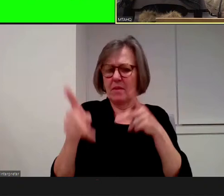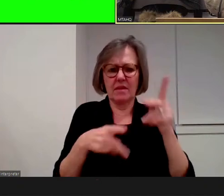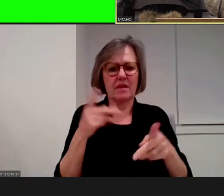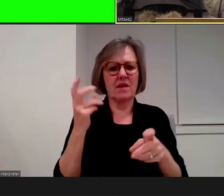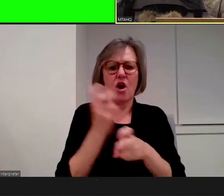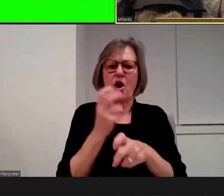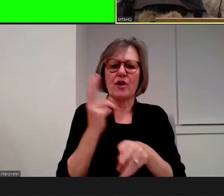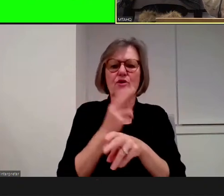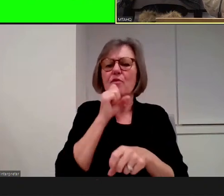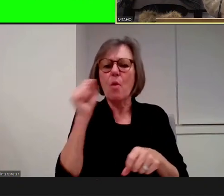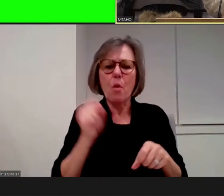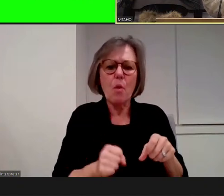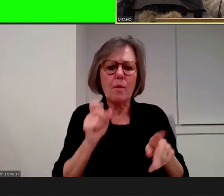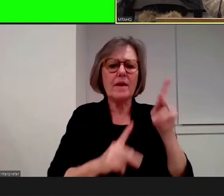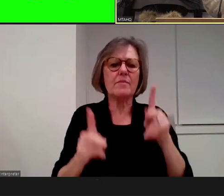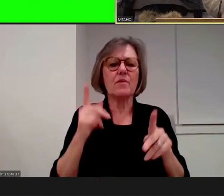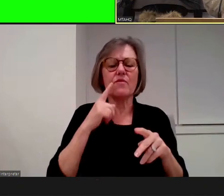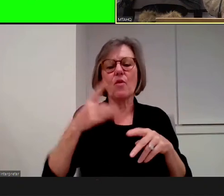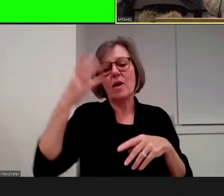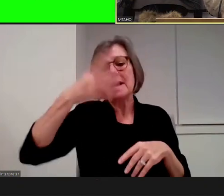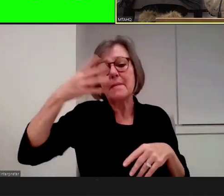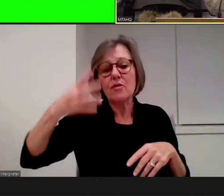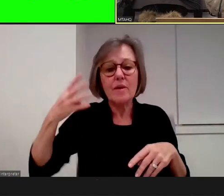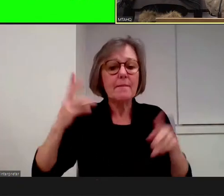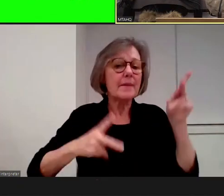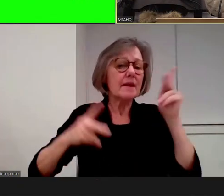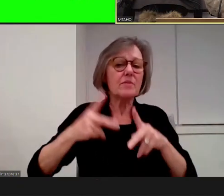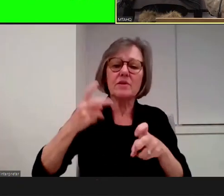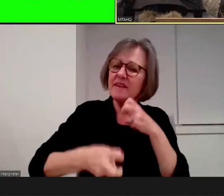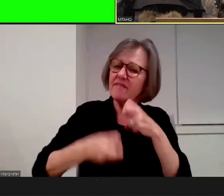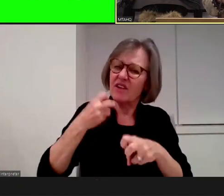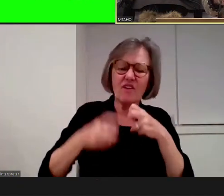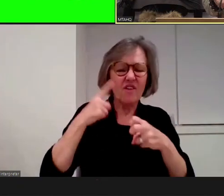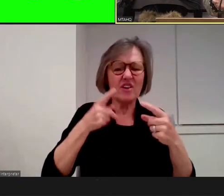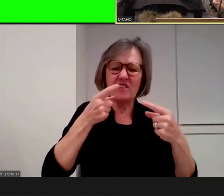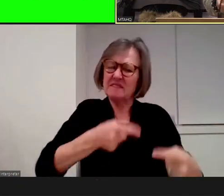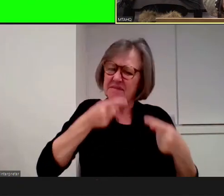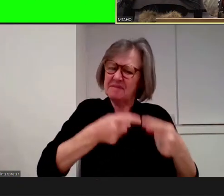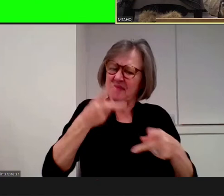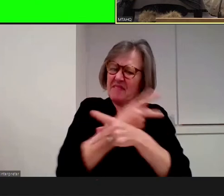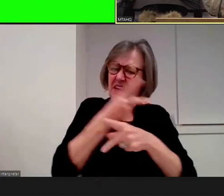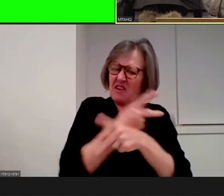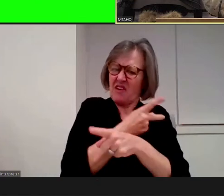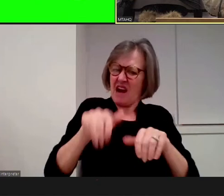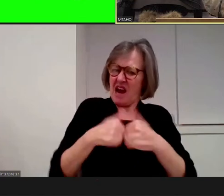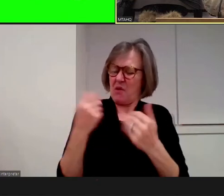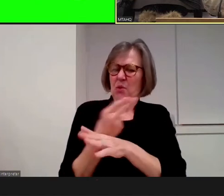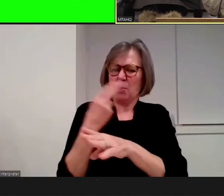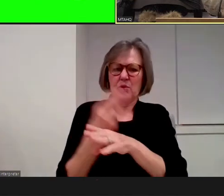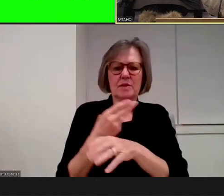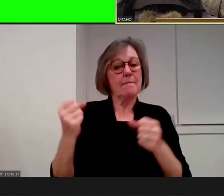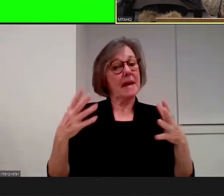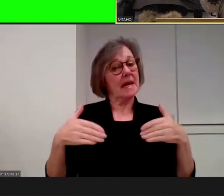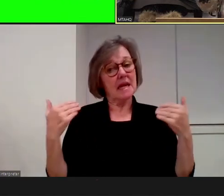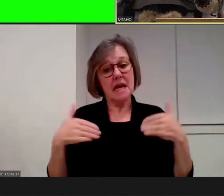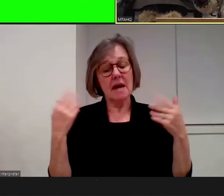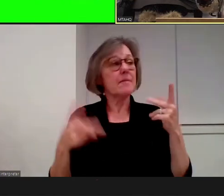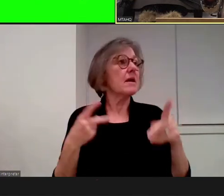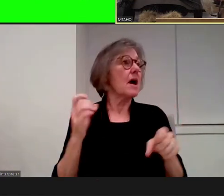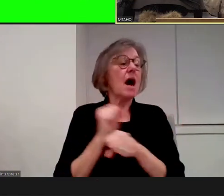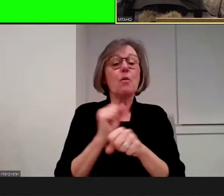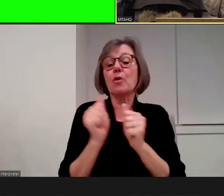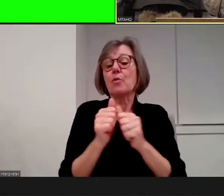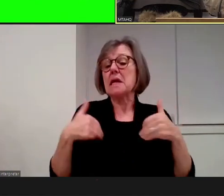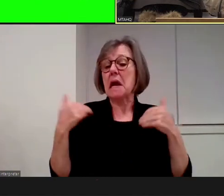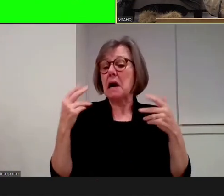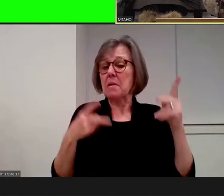use for elderly, it's hard to use for immigrants. It's hard to just figure out even how to use it. A lot of young people, I work with young people, a